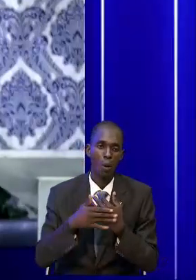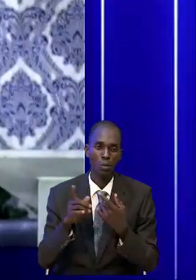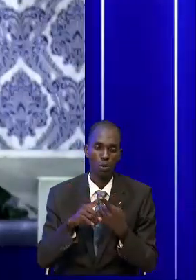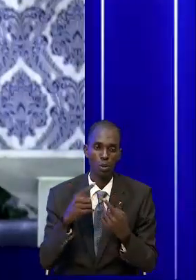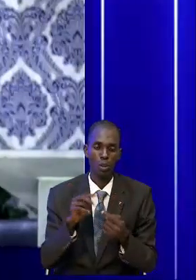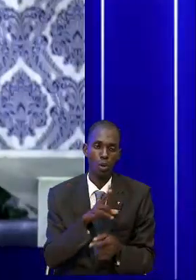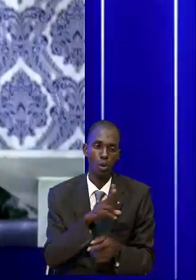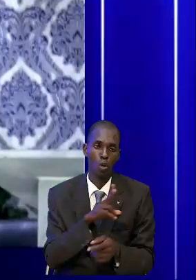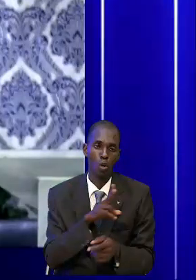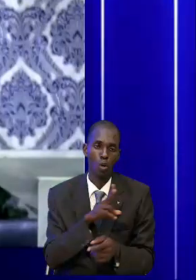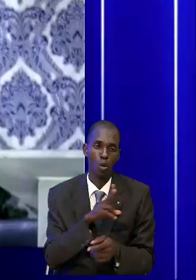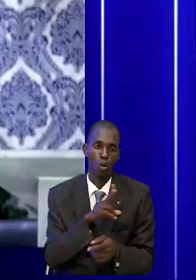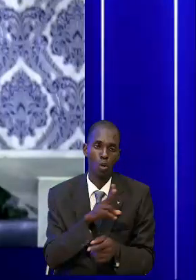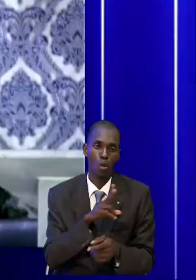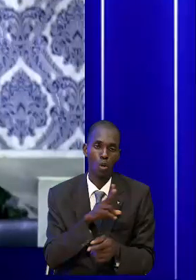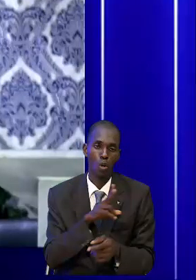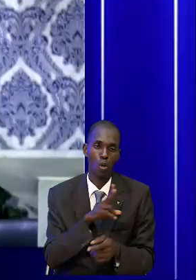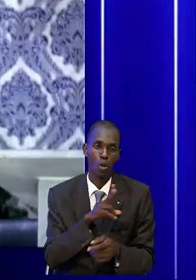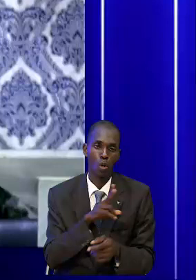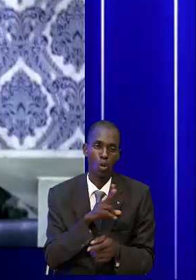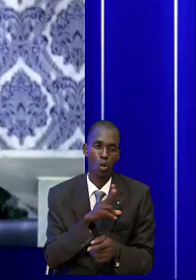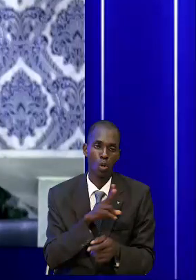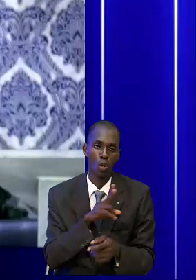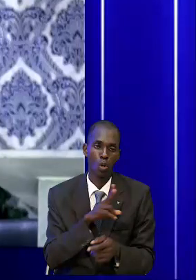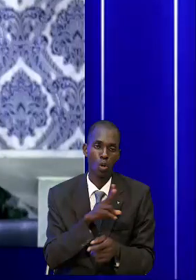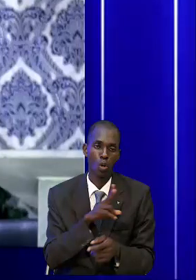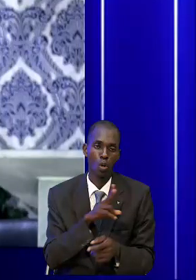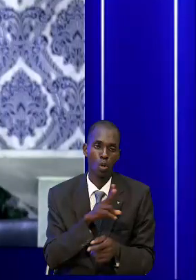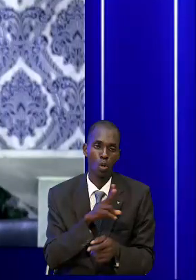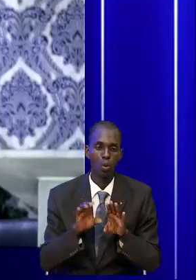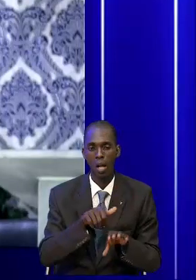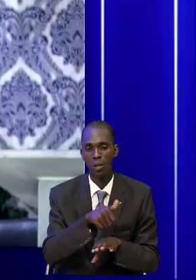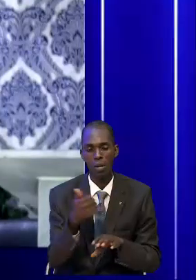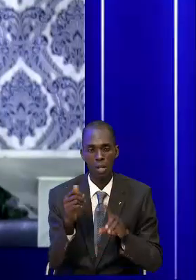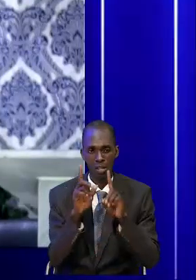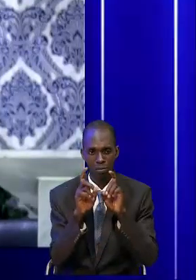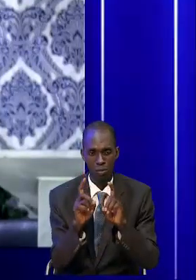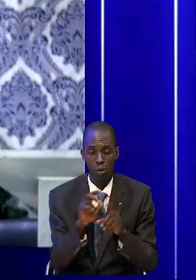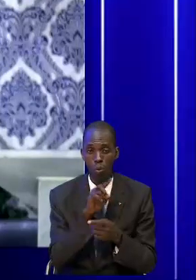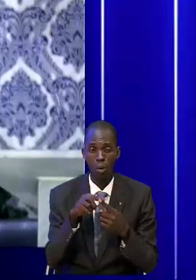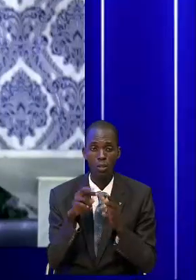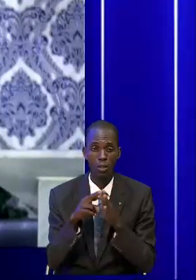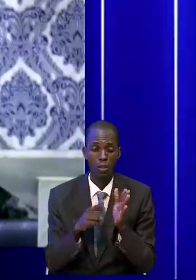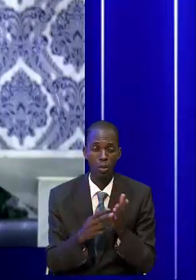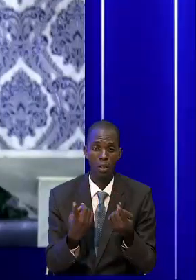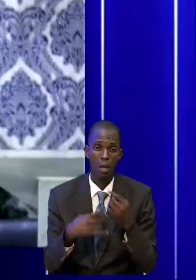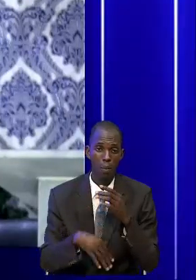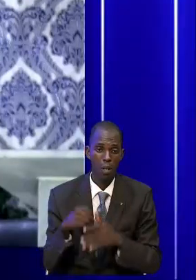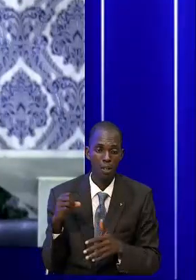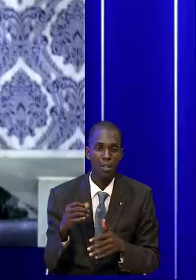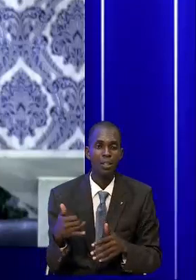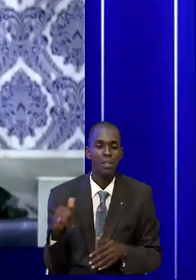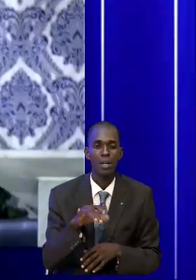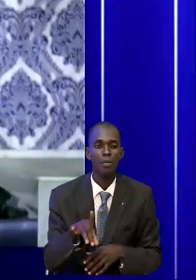and wonders for the needy. I went back to the hospital, teaching hospital. They referred me to do tests. I